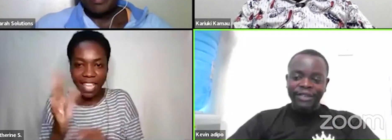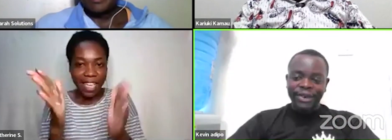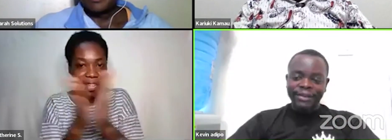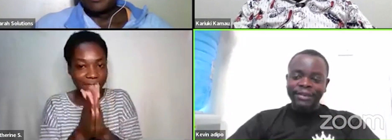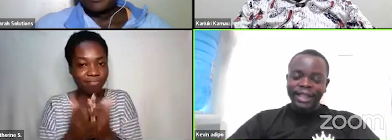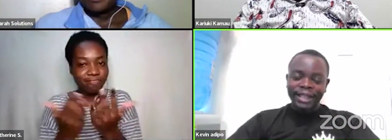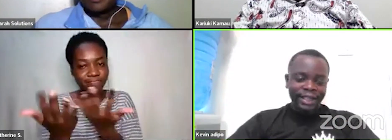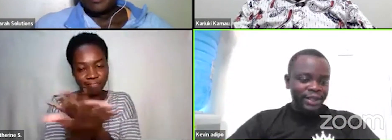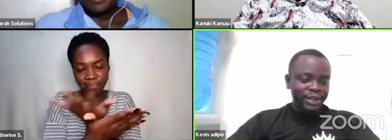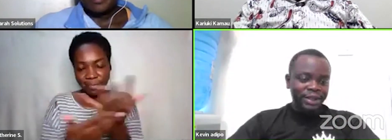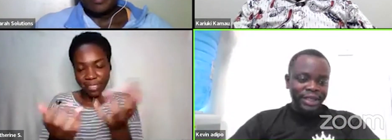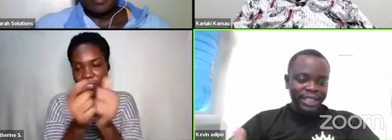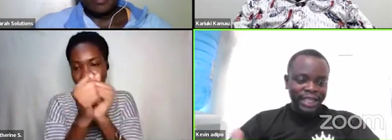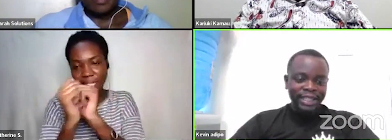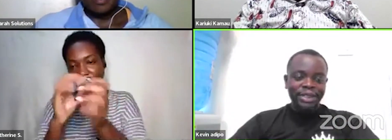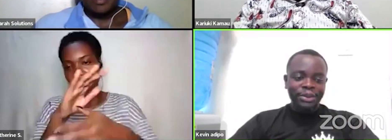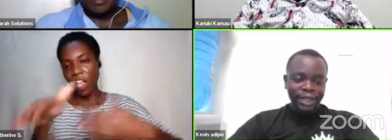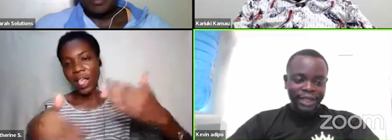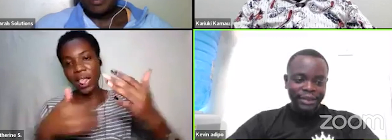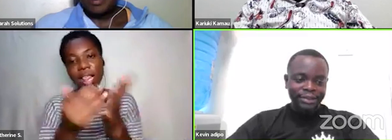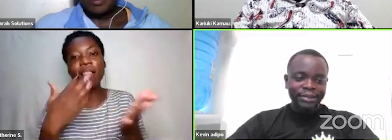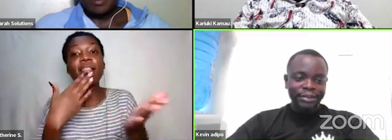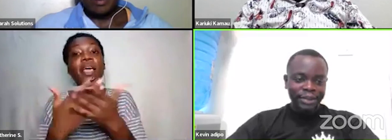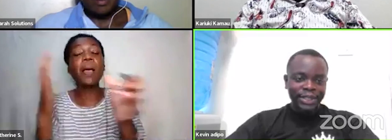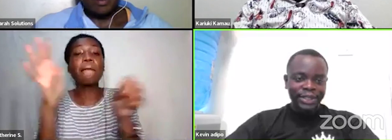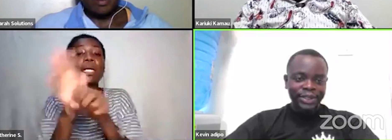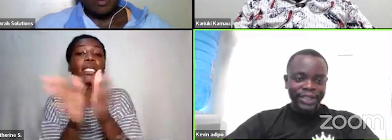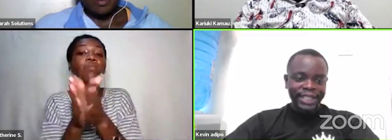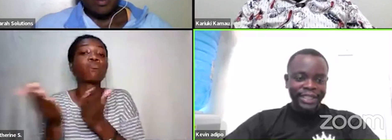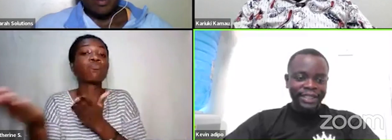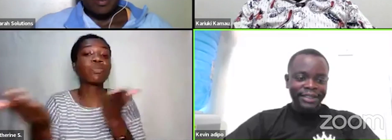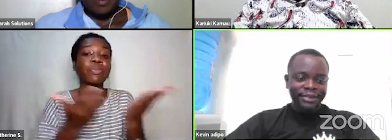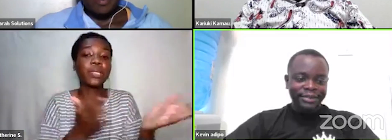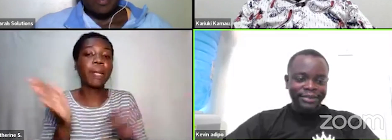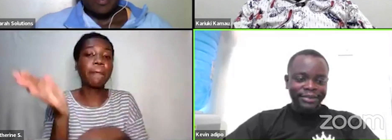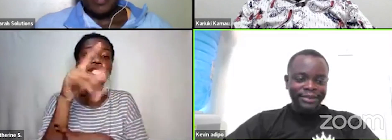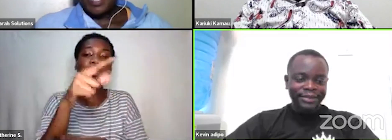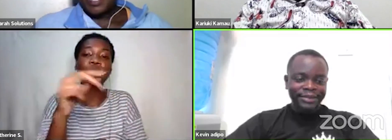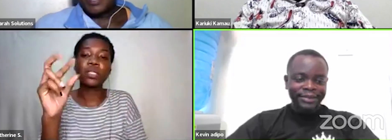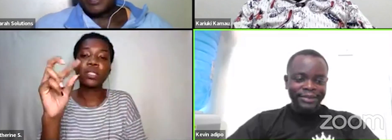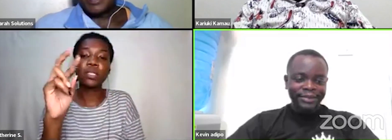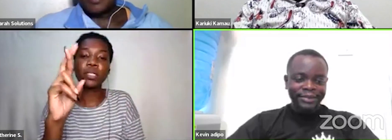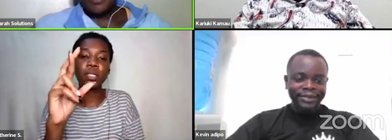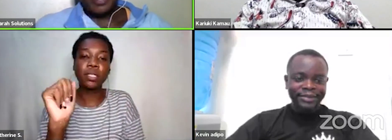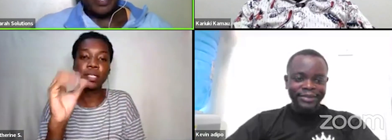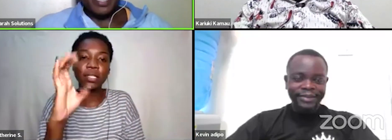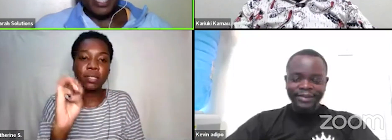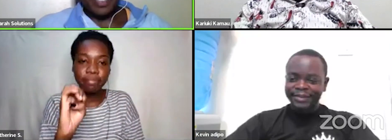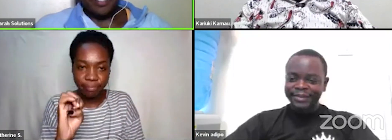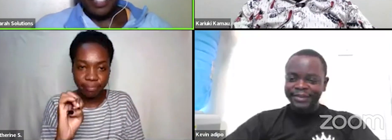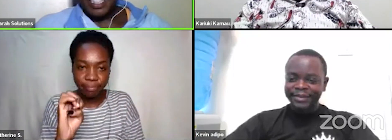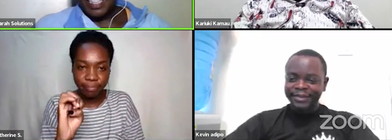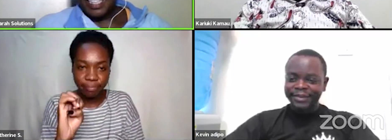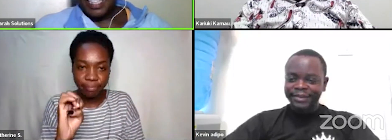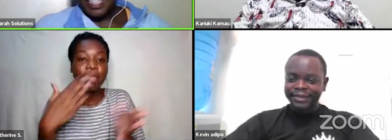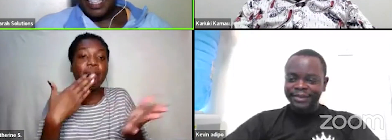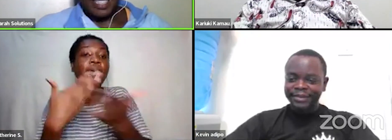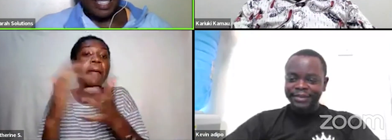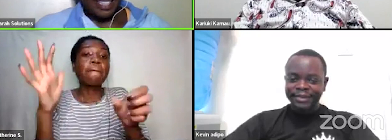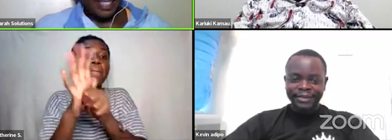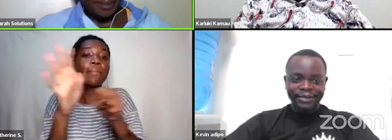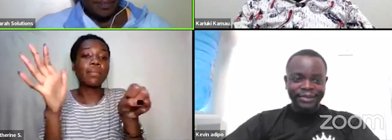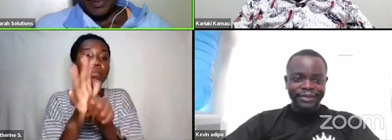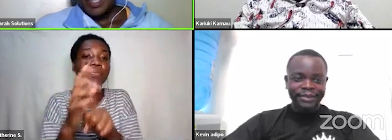with everyone. Thank you so much and welcome. Back to you, Grace. Thank you very much, Kevin.